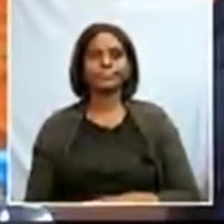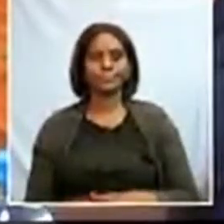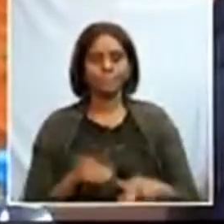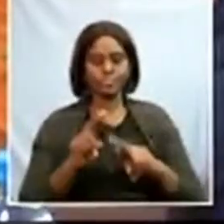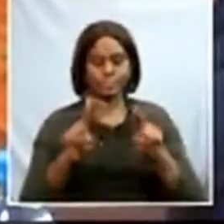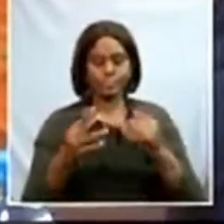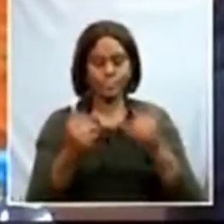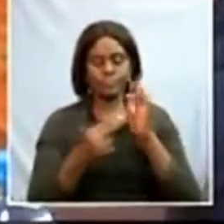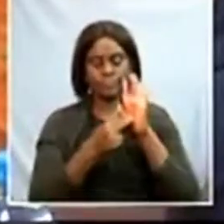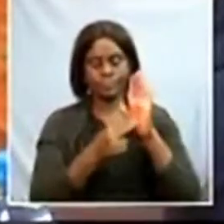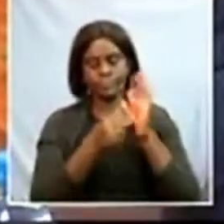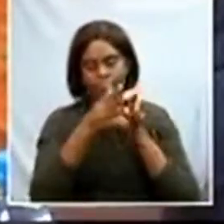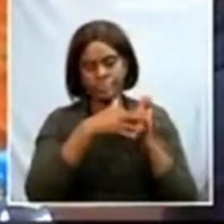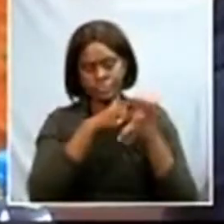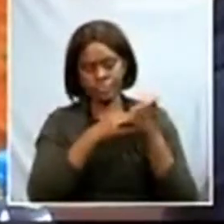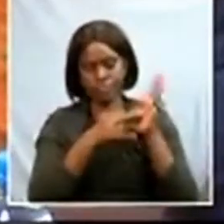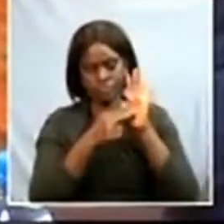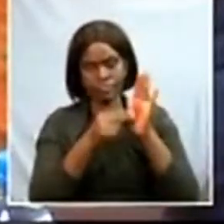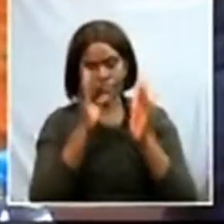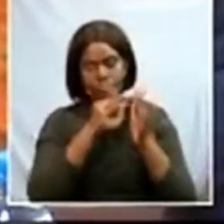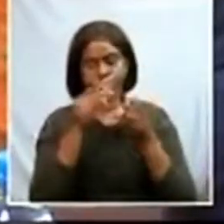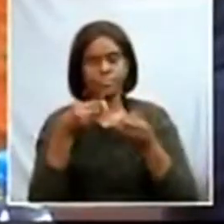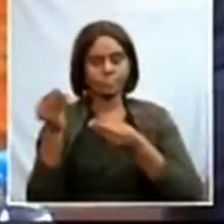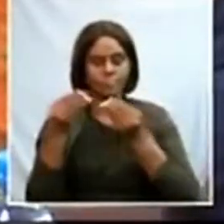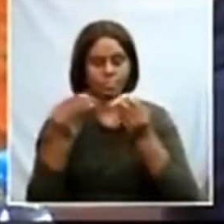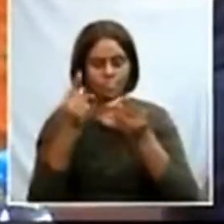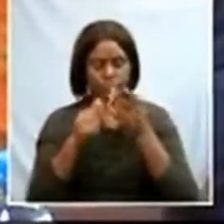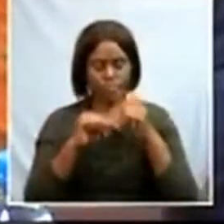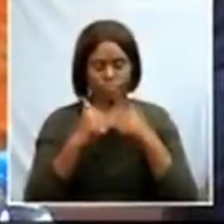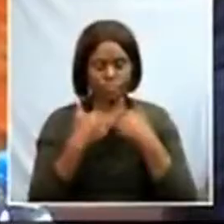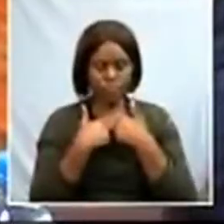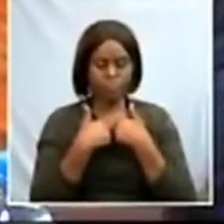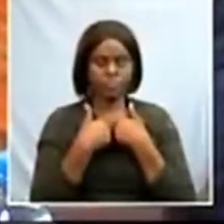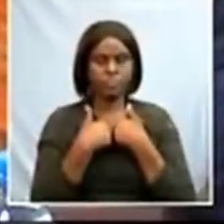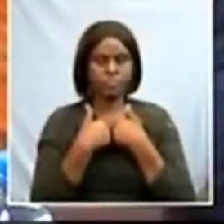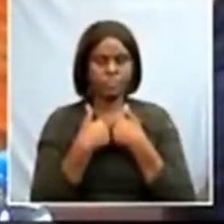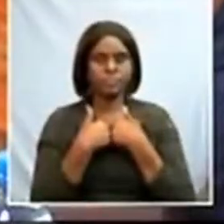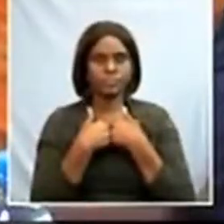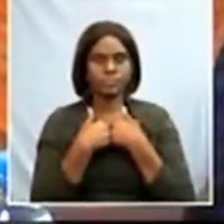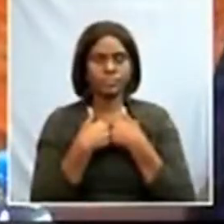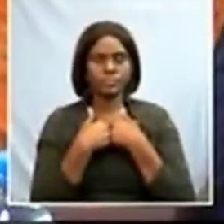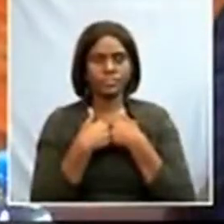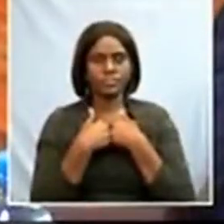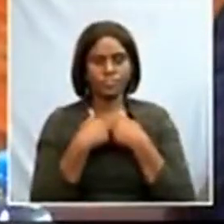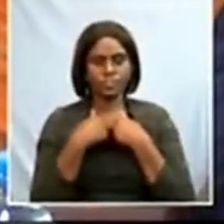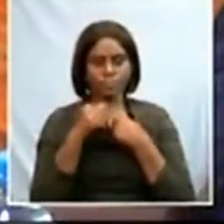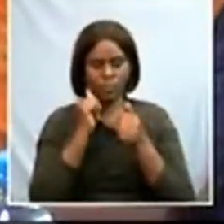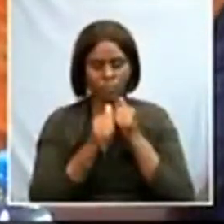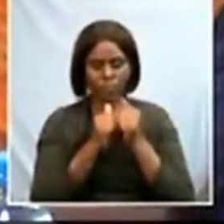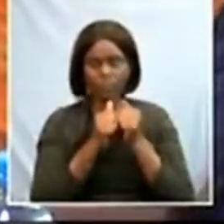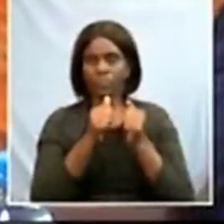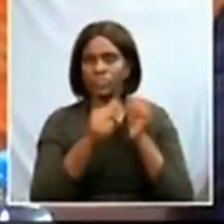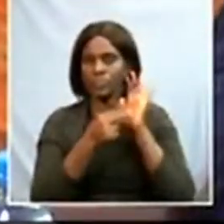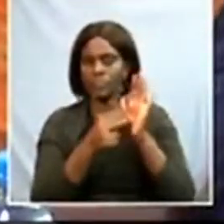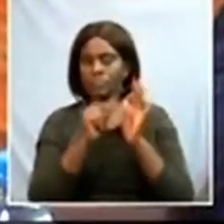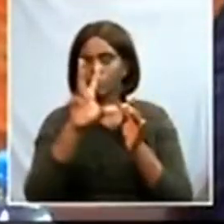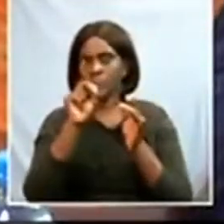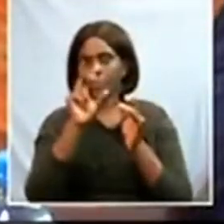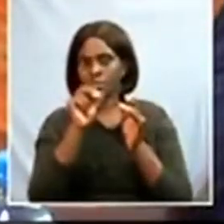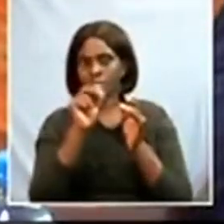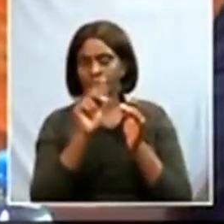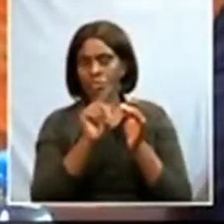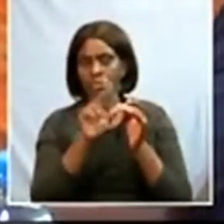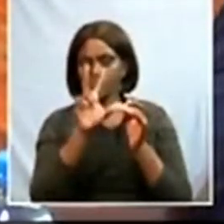Chair, it shows there, the table shows the expenditure that we have done and as at 30th,